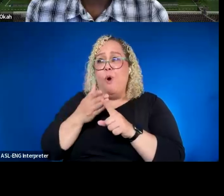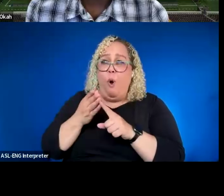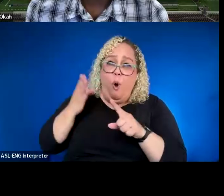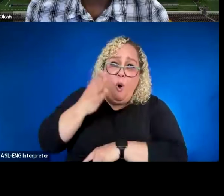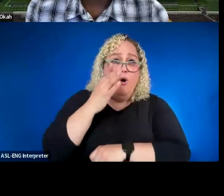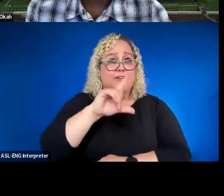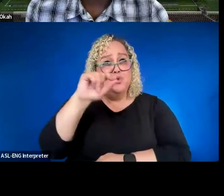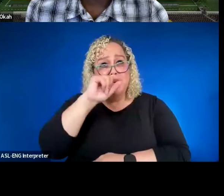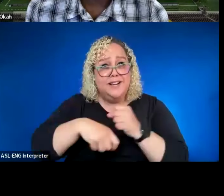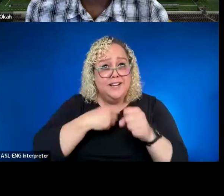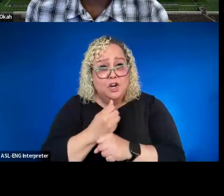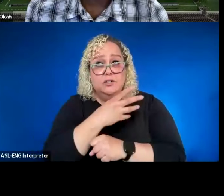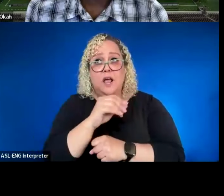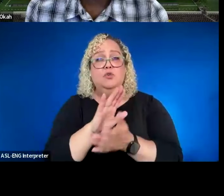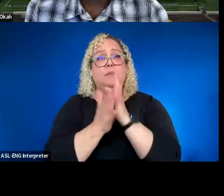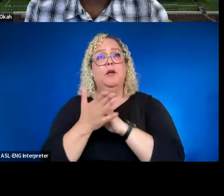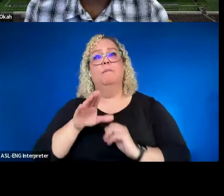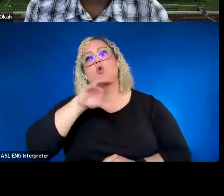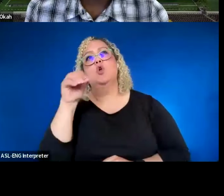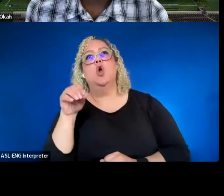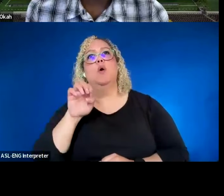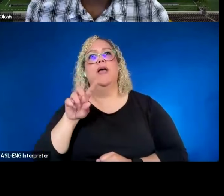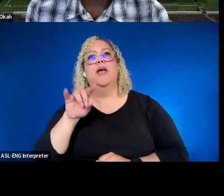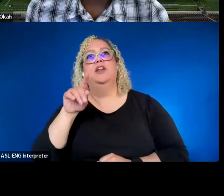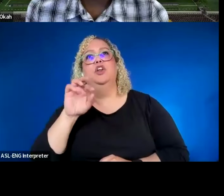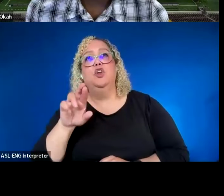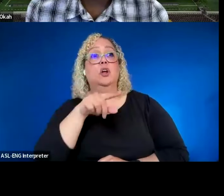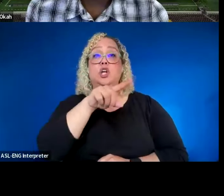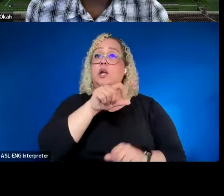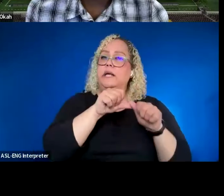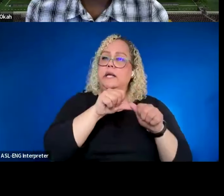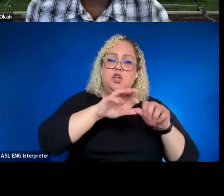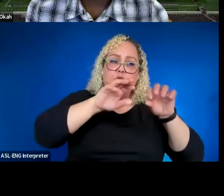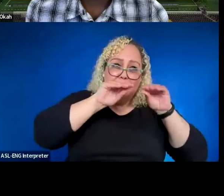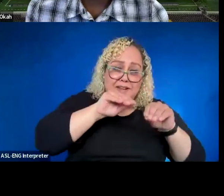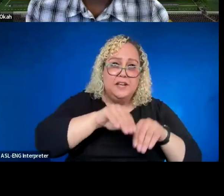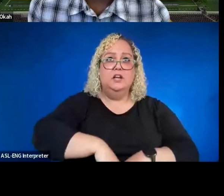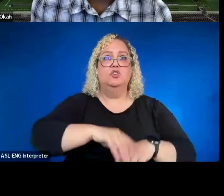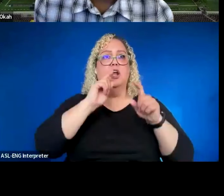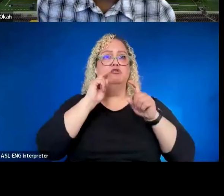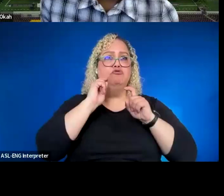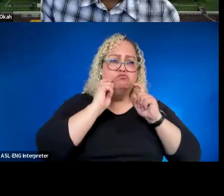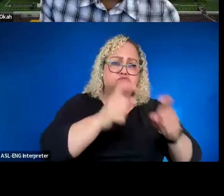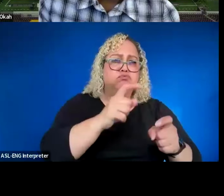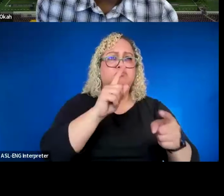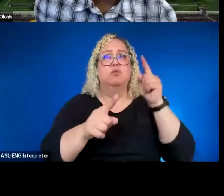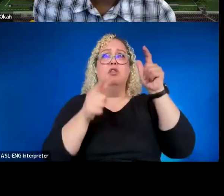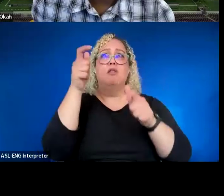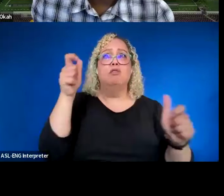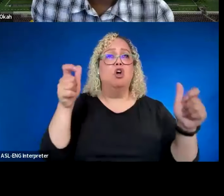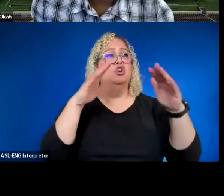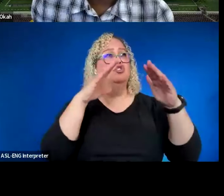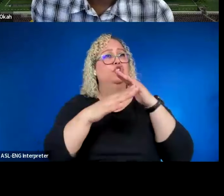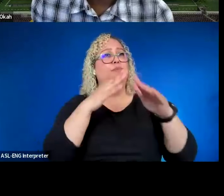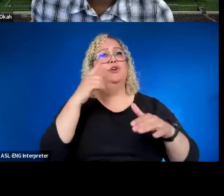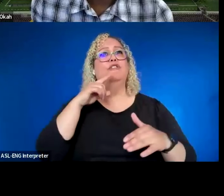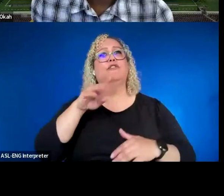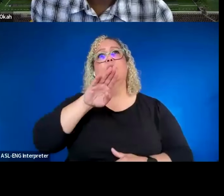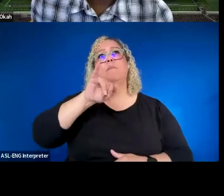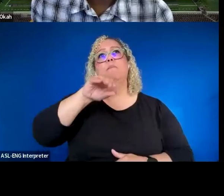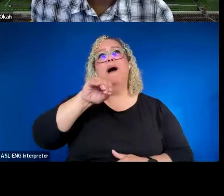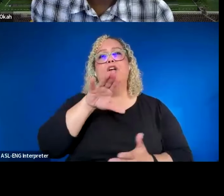as a co-editor, continues to teach and contribute to the larger community of biomedical sciences. So I wanted